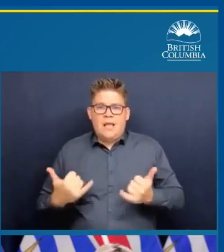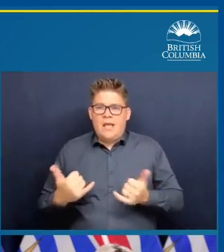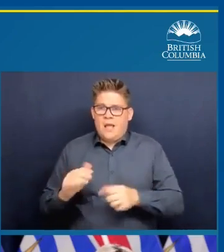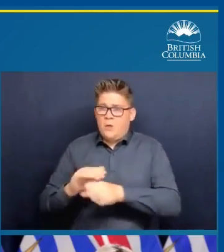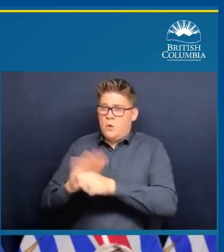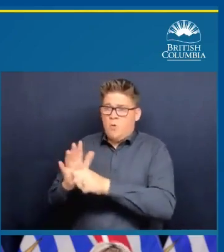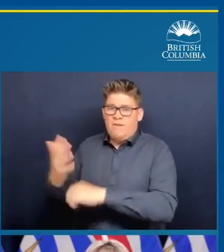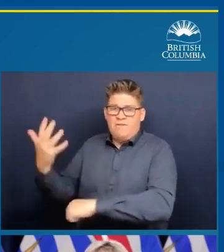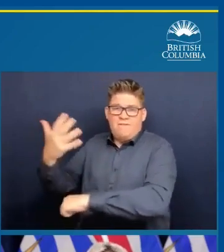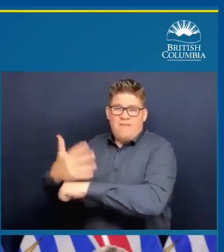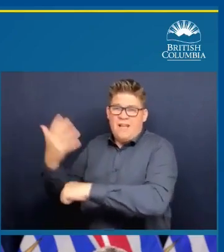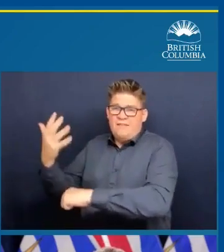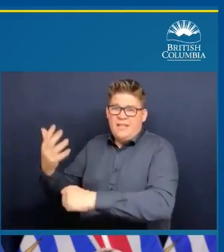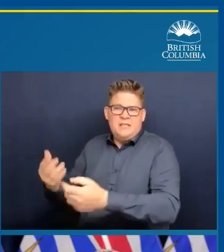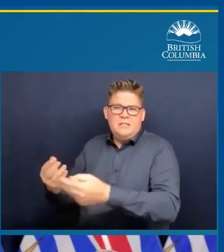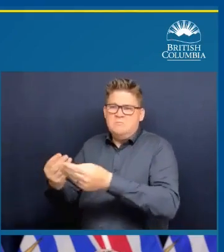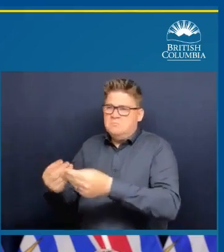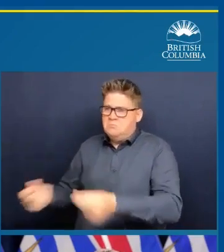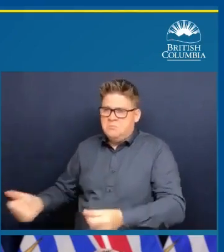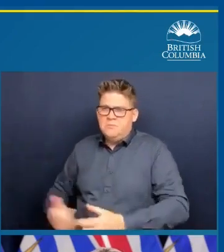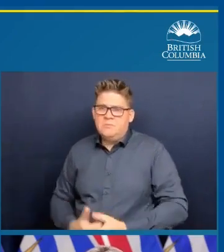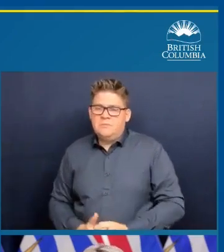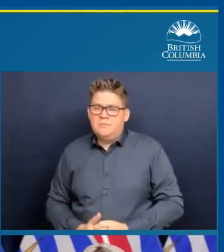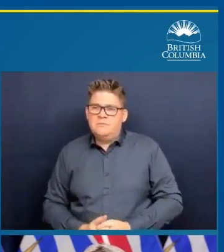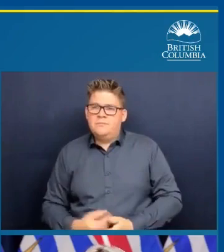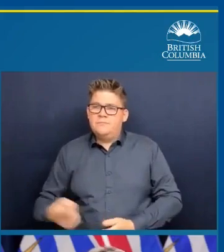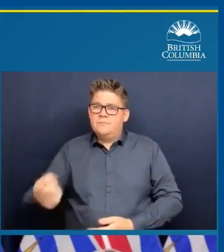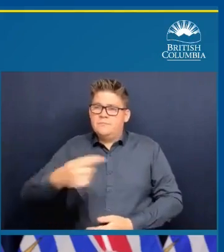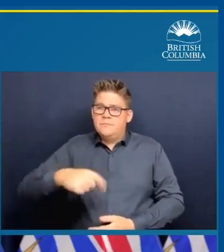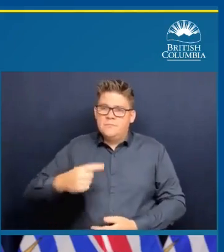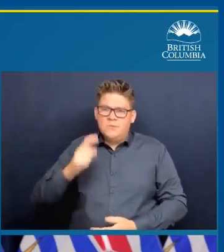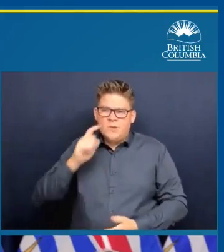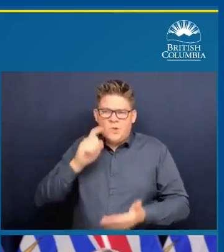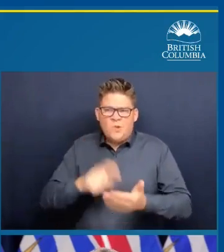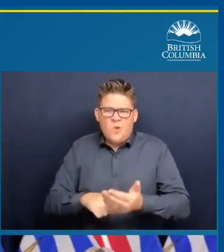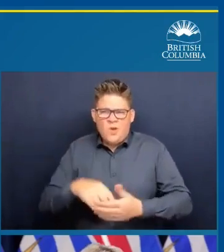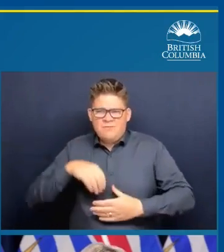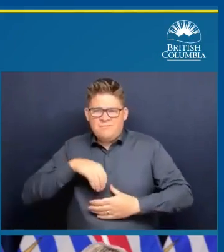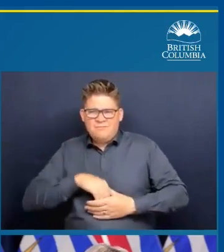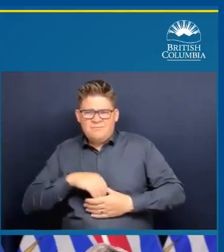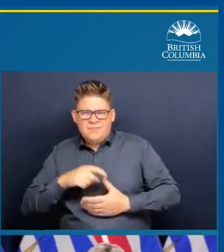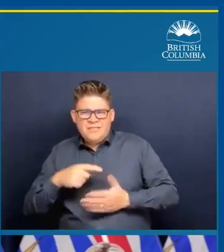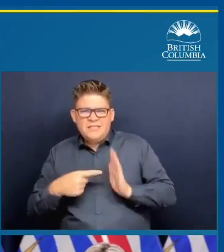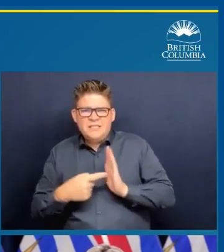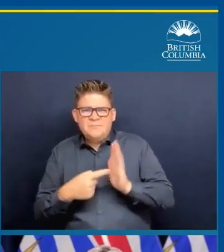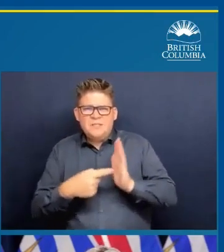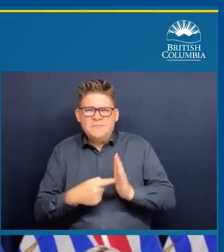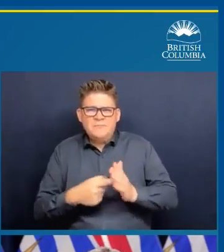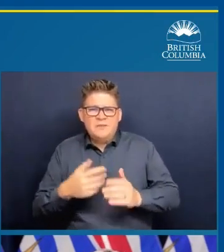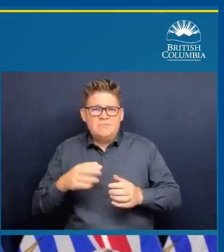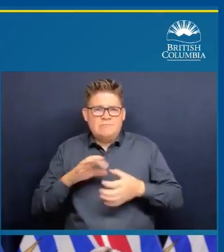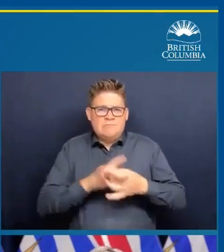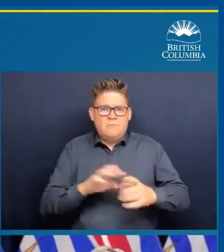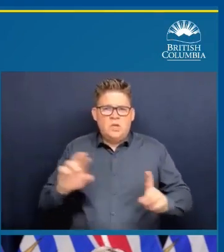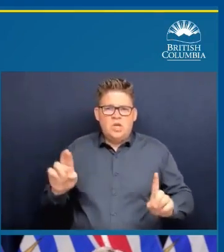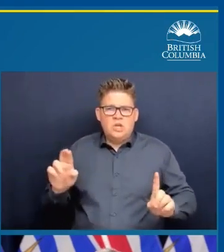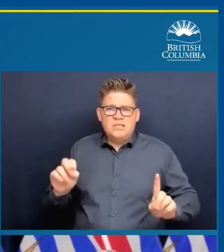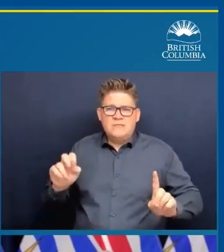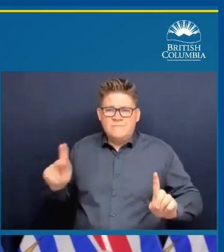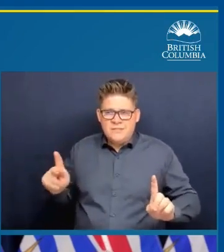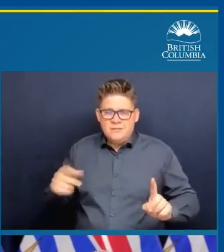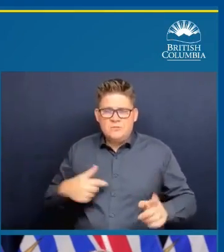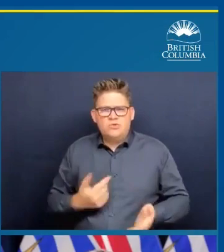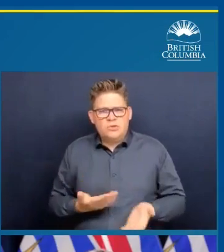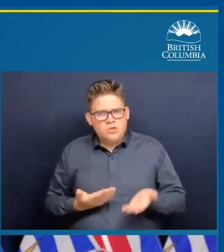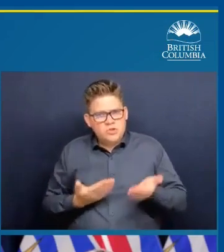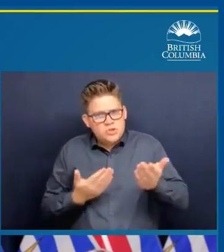Instead, if you have symptoms of any respiratory illness, we recommend, the guidance is to stay home and